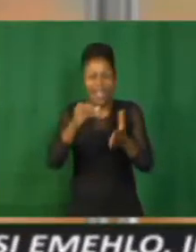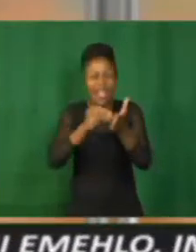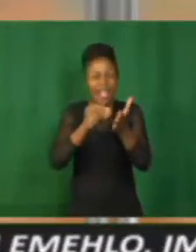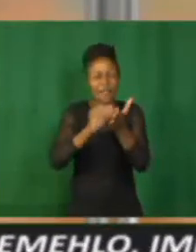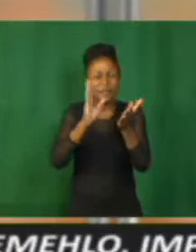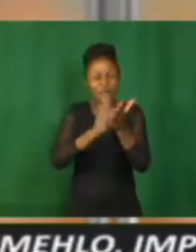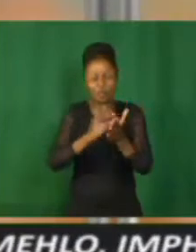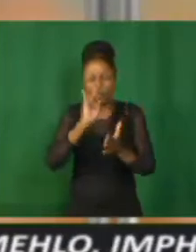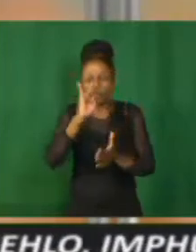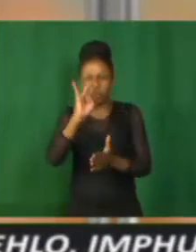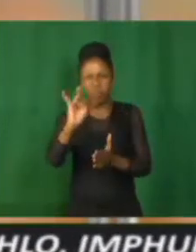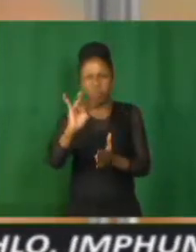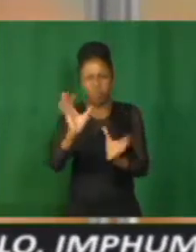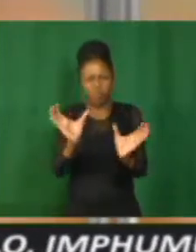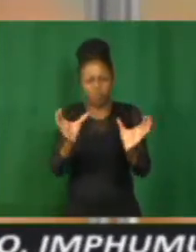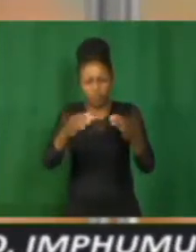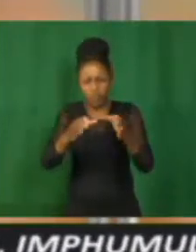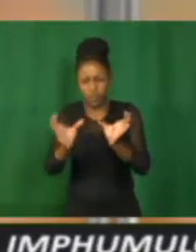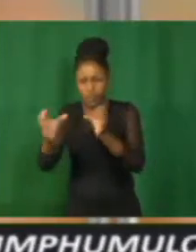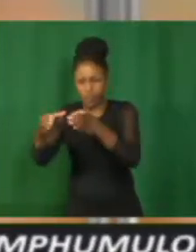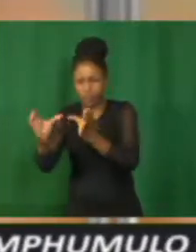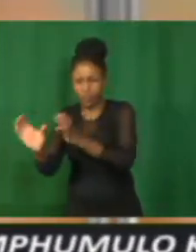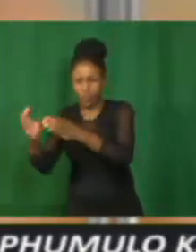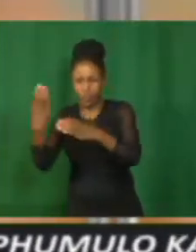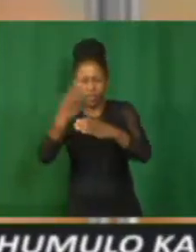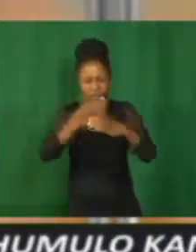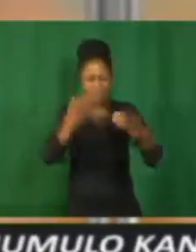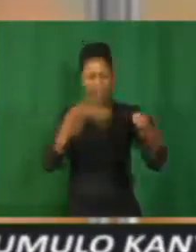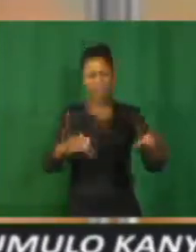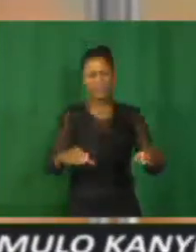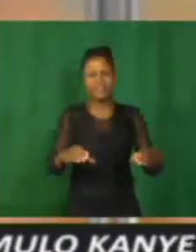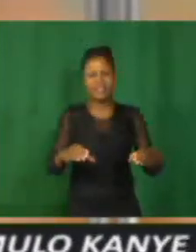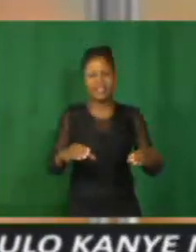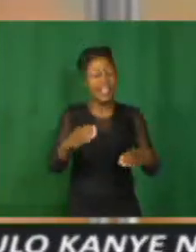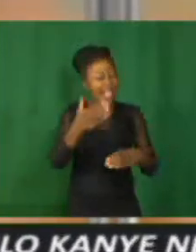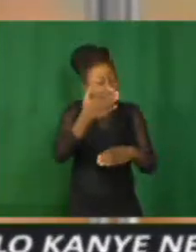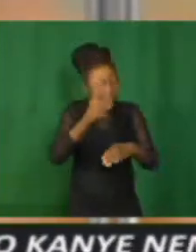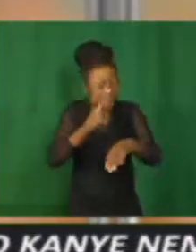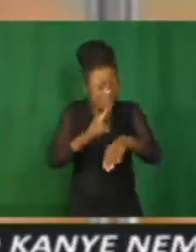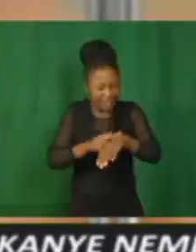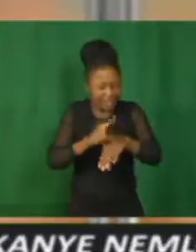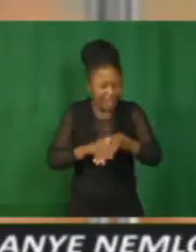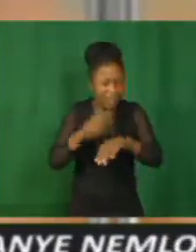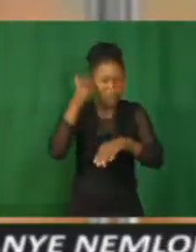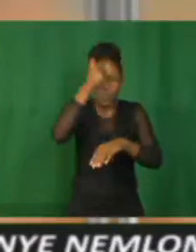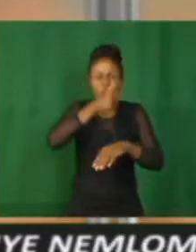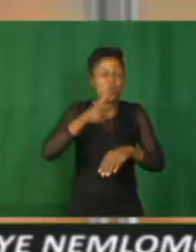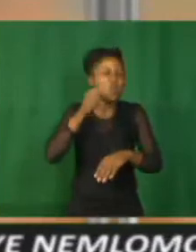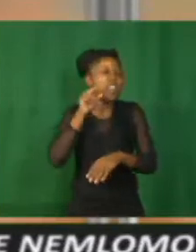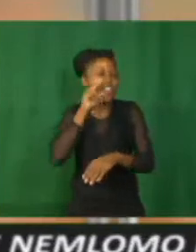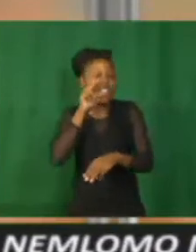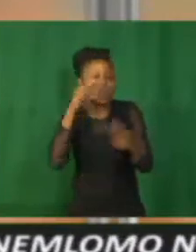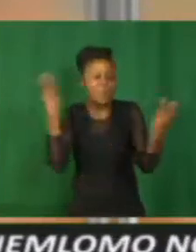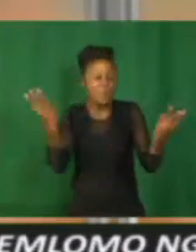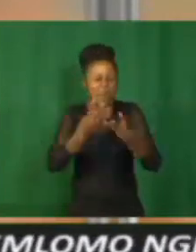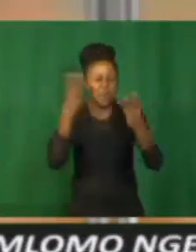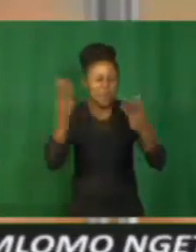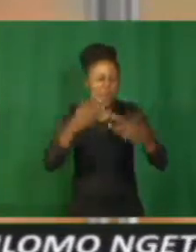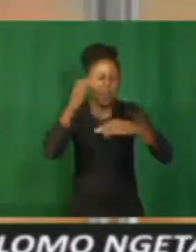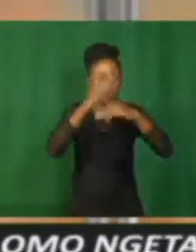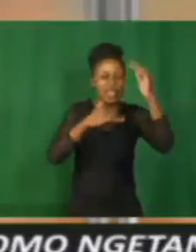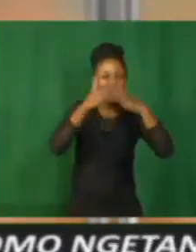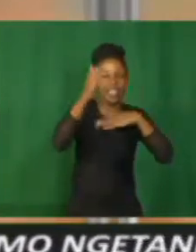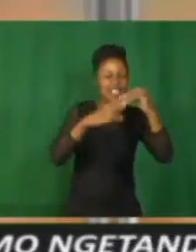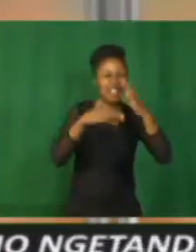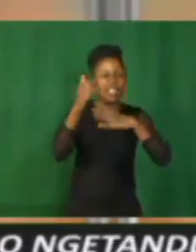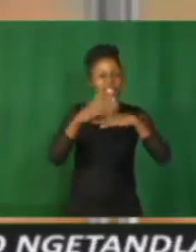Israel, and every time when God required people to make an altar, he expected them